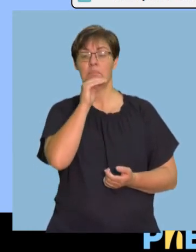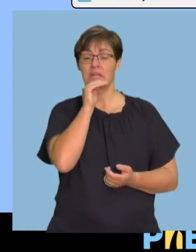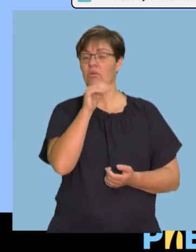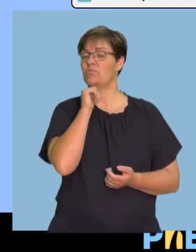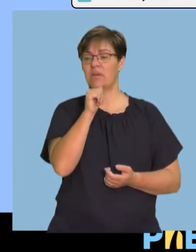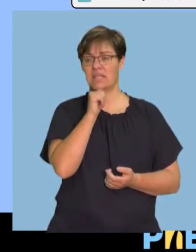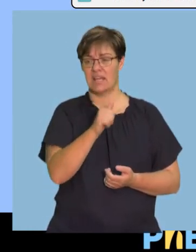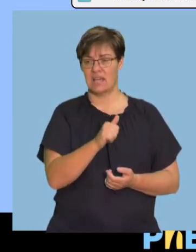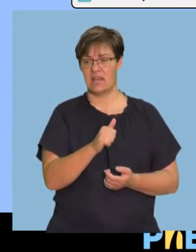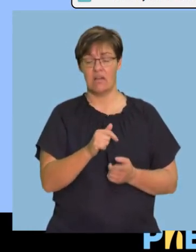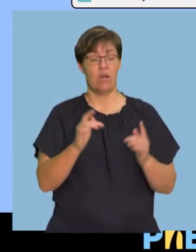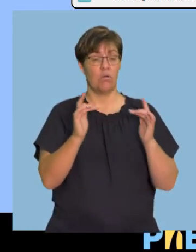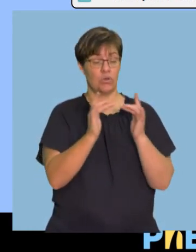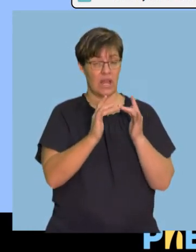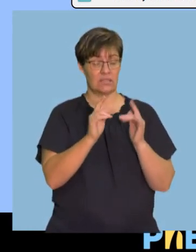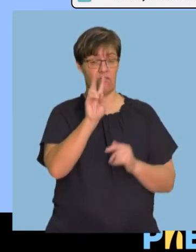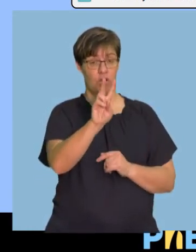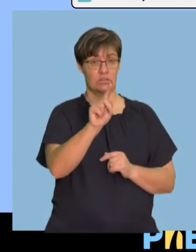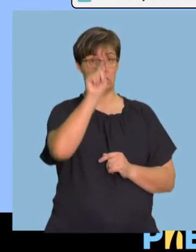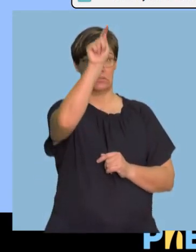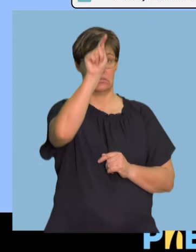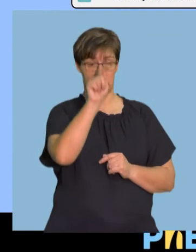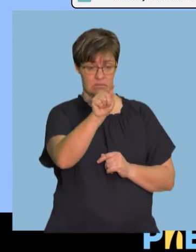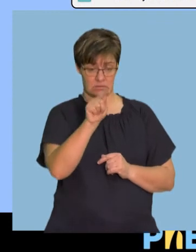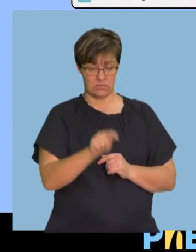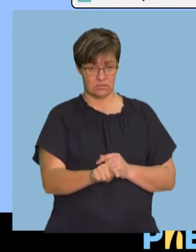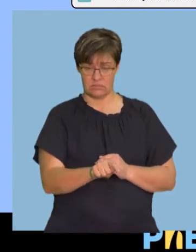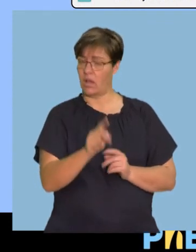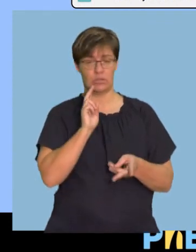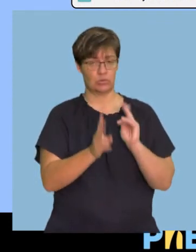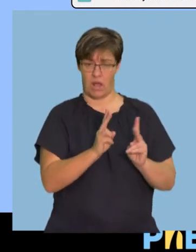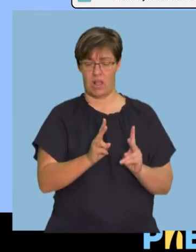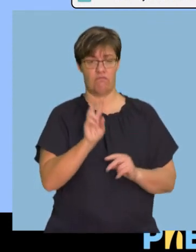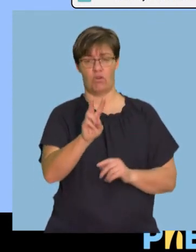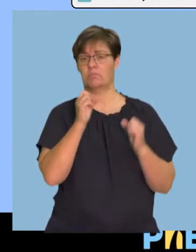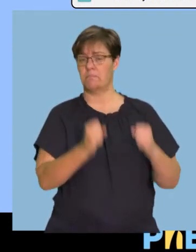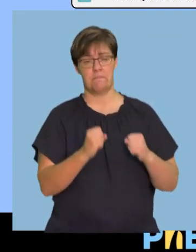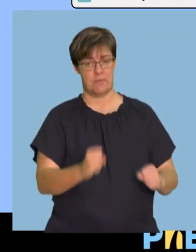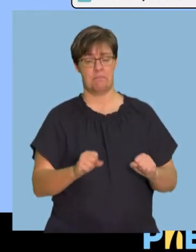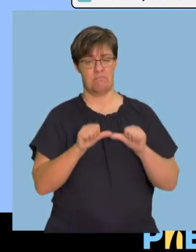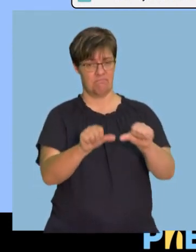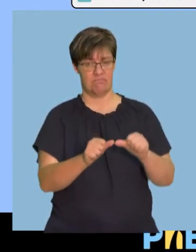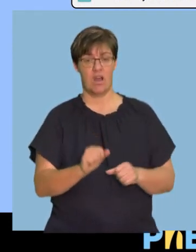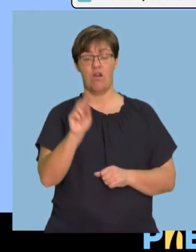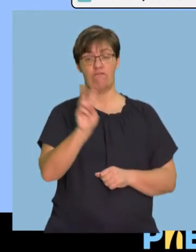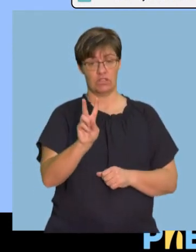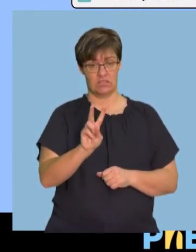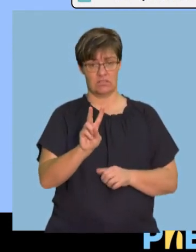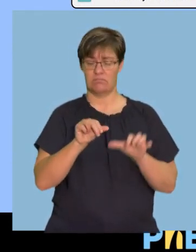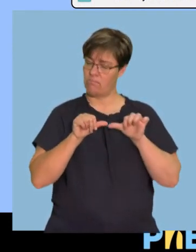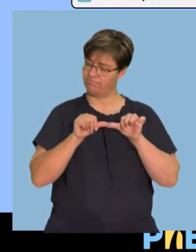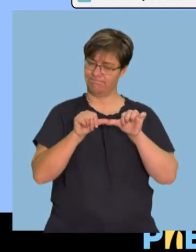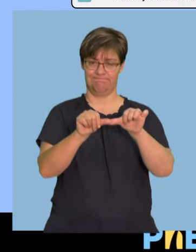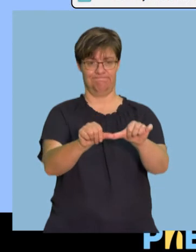that even when we connect the voltmeter across R2, we still get 12 volts. So we get a sense that voltage